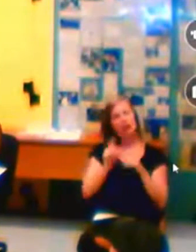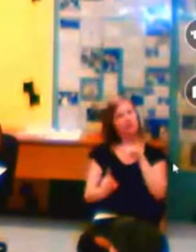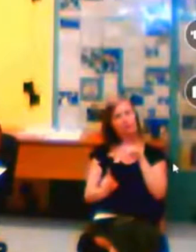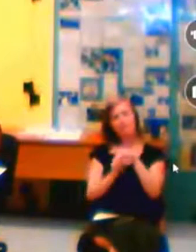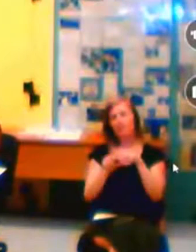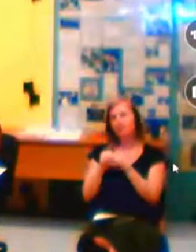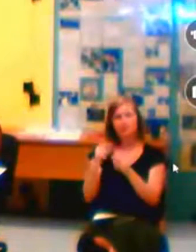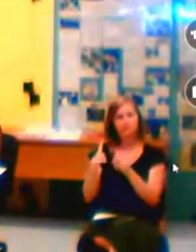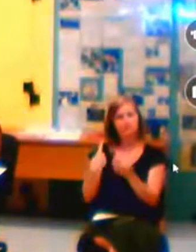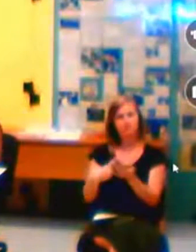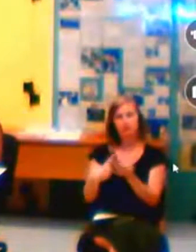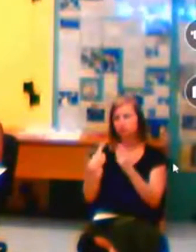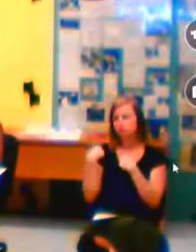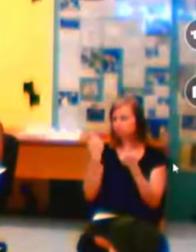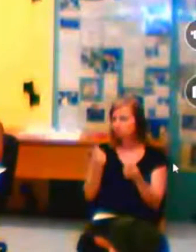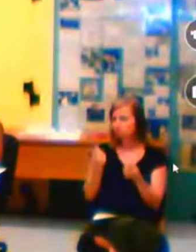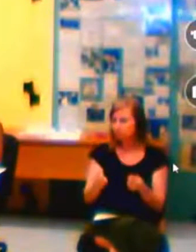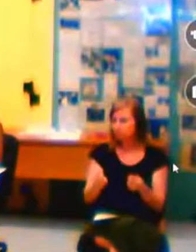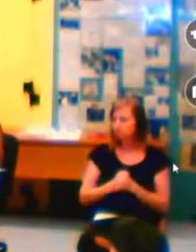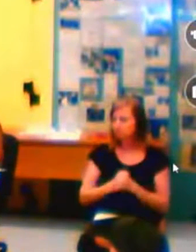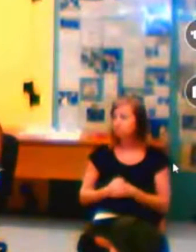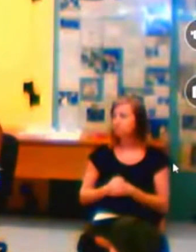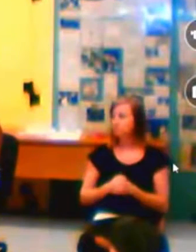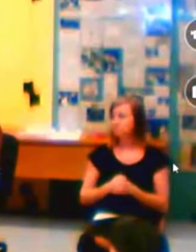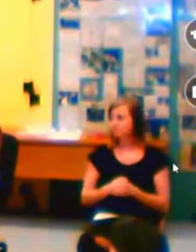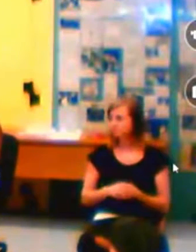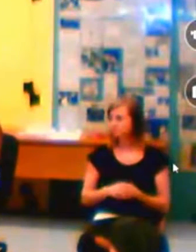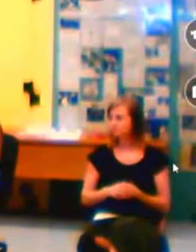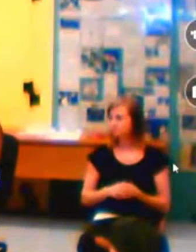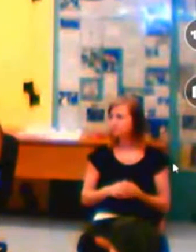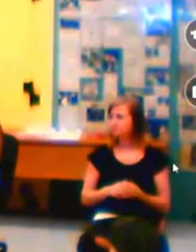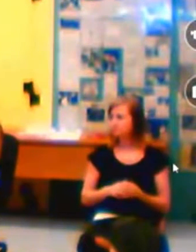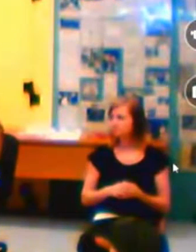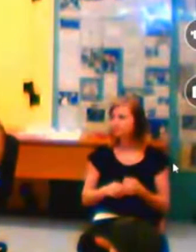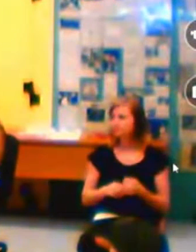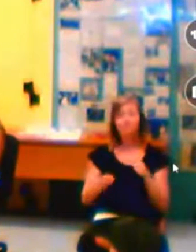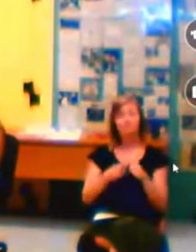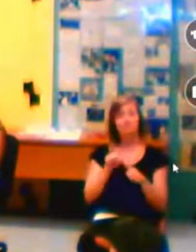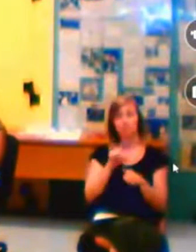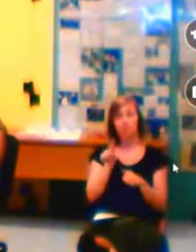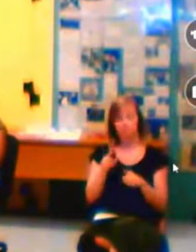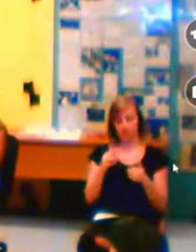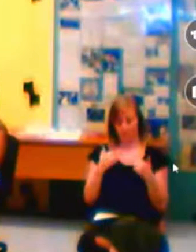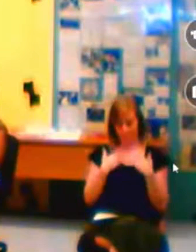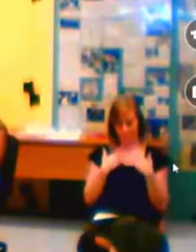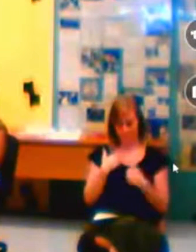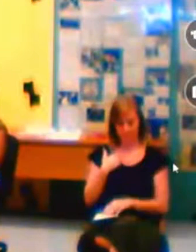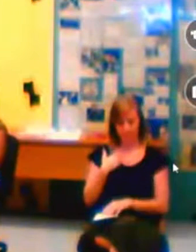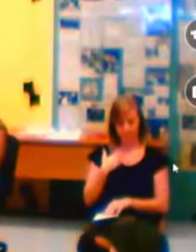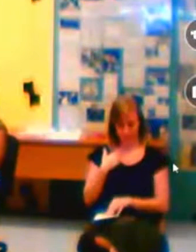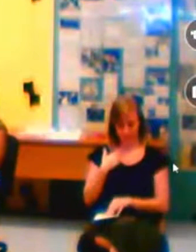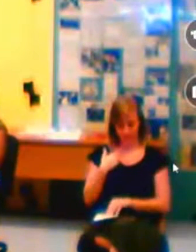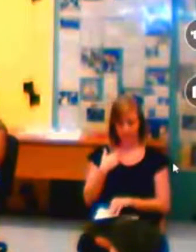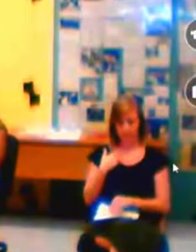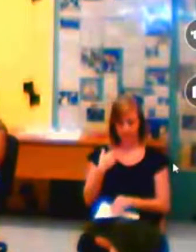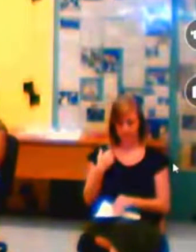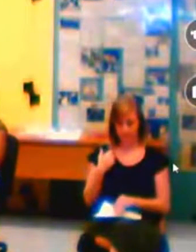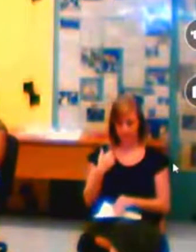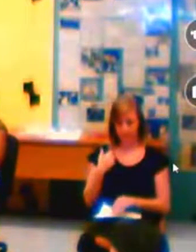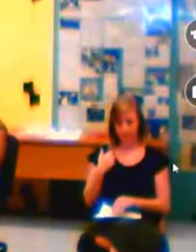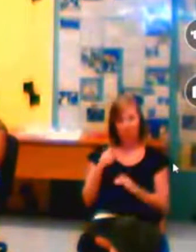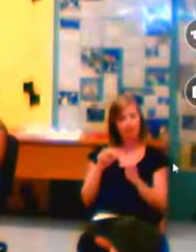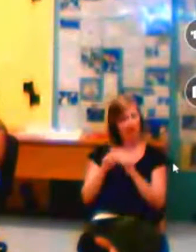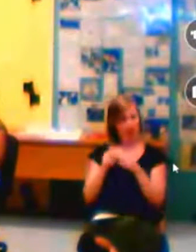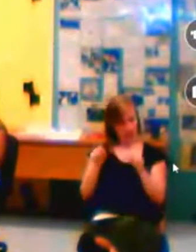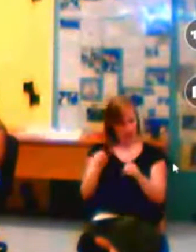a bunch of different disability groups put together. Kind of some of the broad disability kind of questions that I think haven't really come up in a lot of